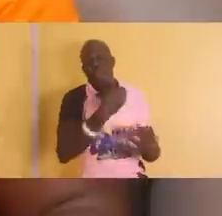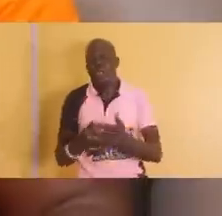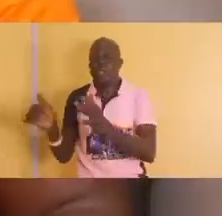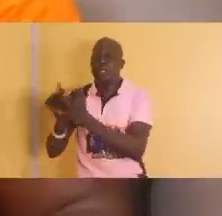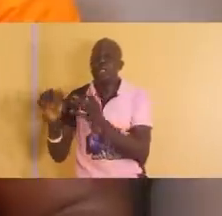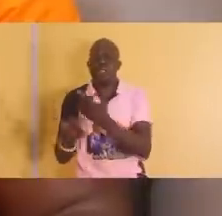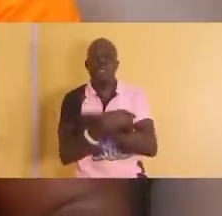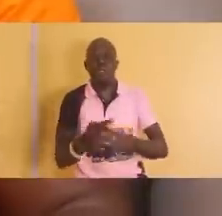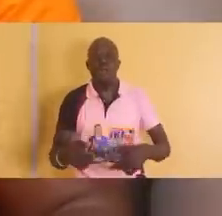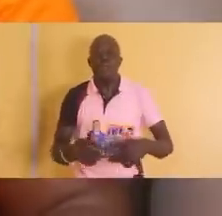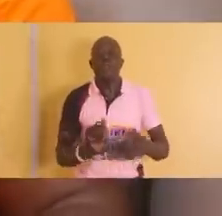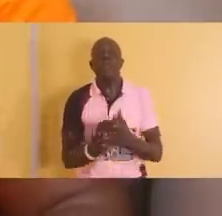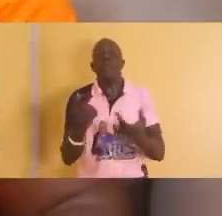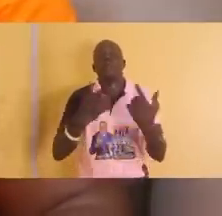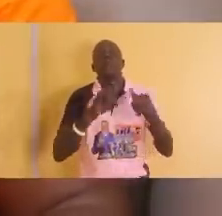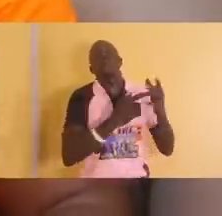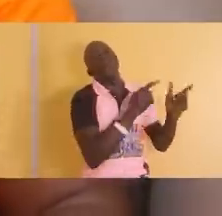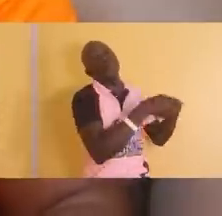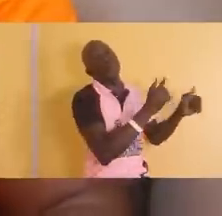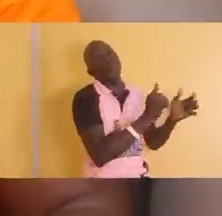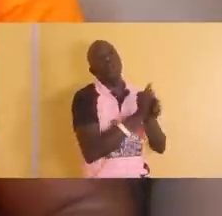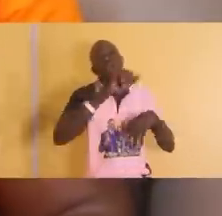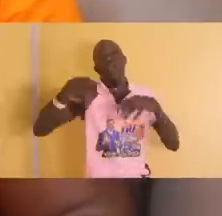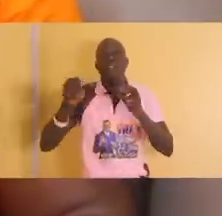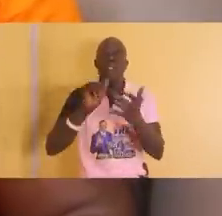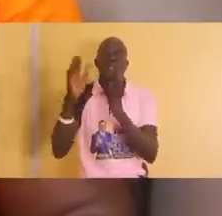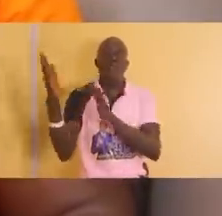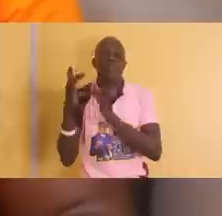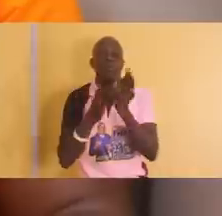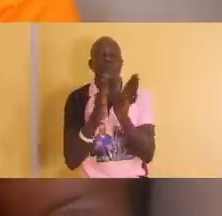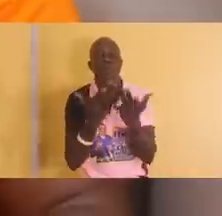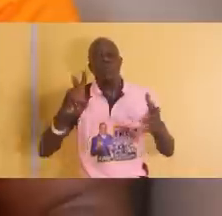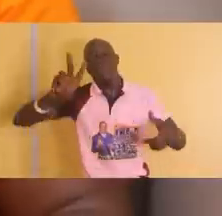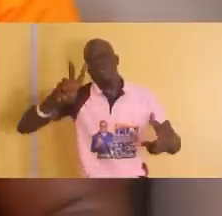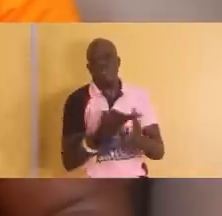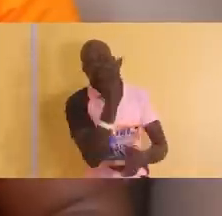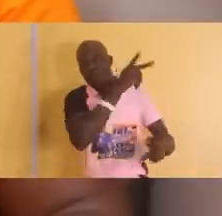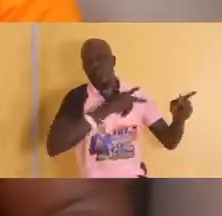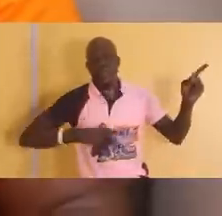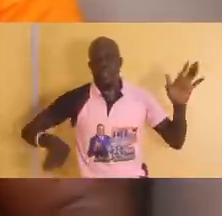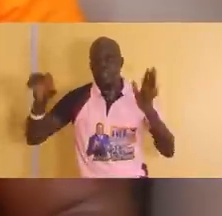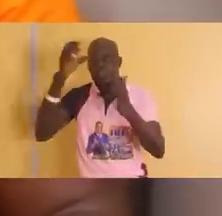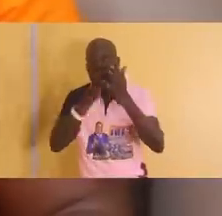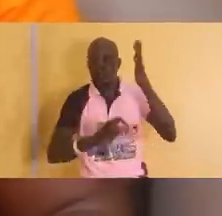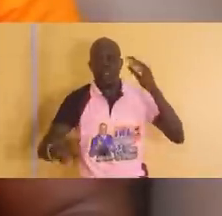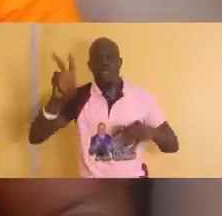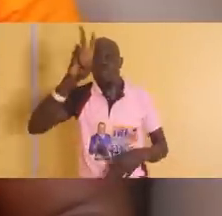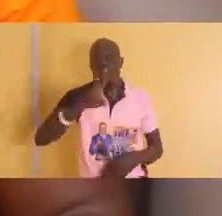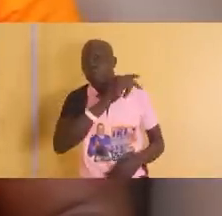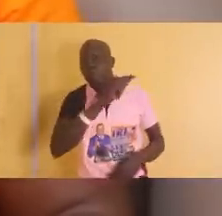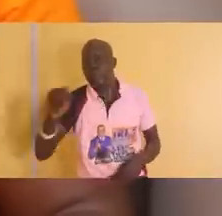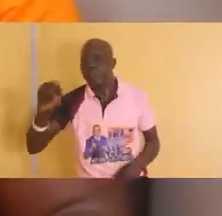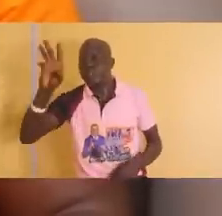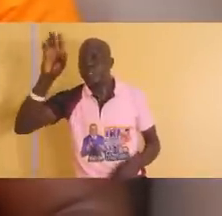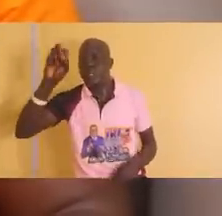received. In that day. Sarelo. Quickly go. To 2 Kings. Orikeji. Chapter 2. Sarelo wese kokala.